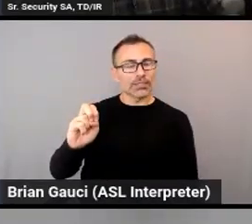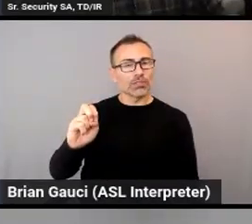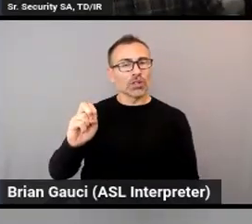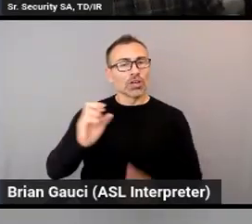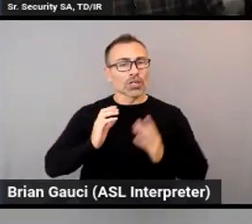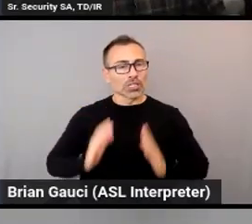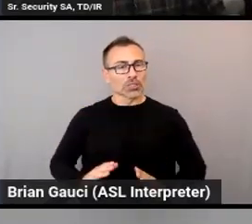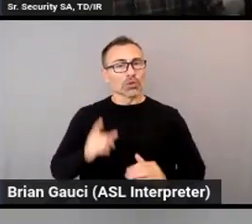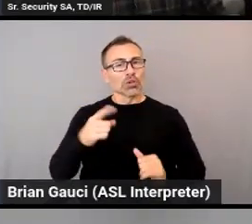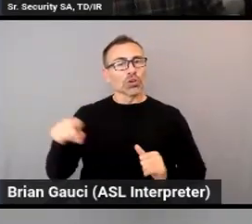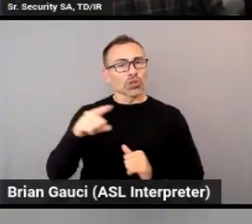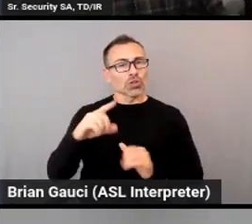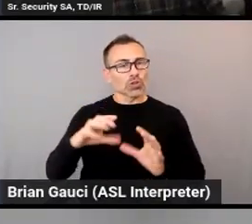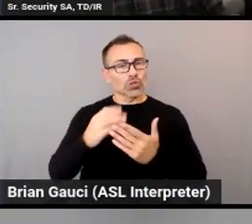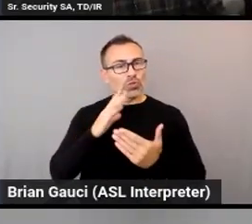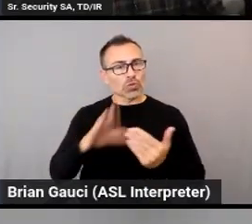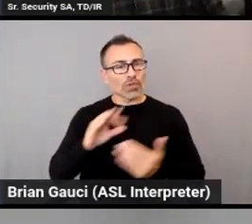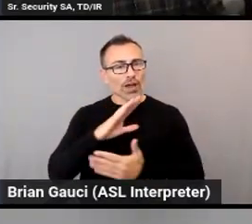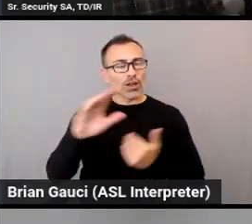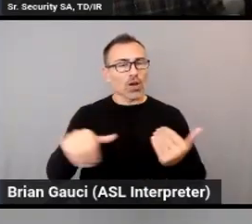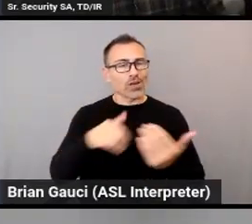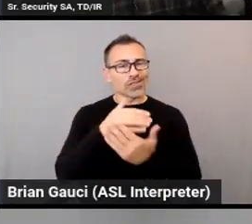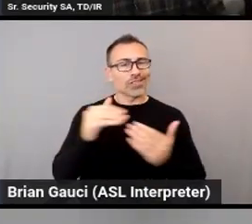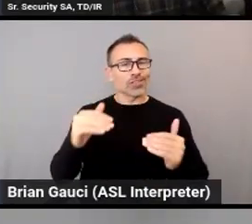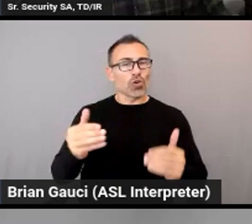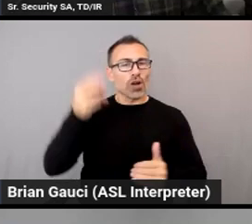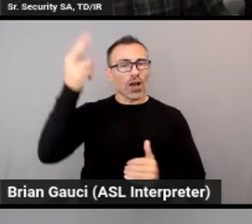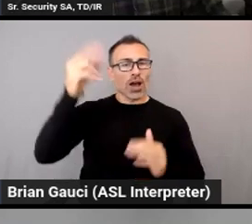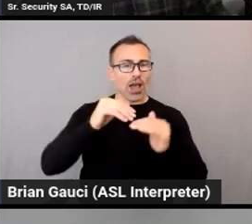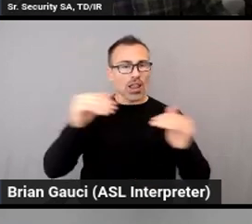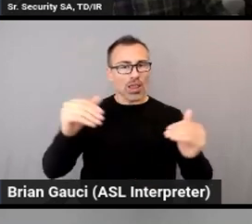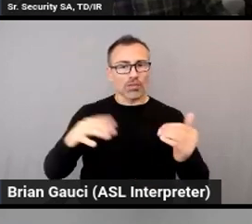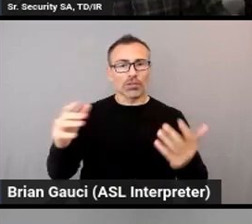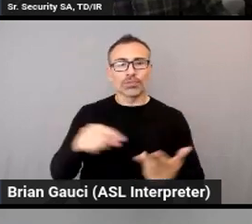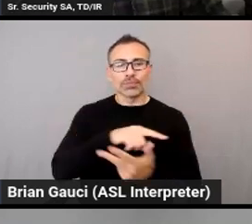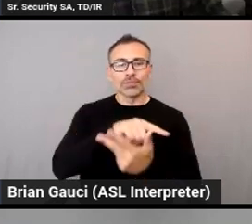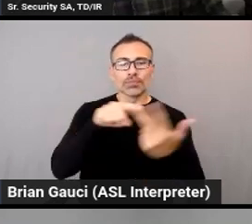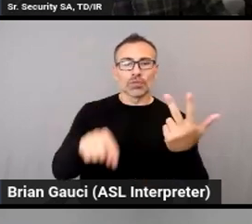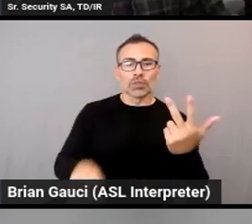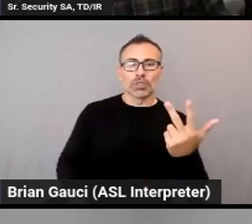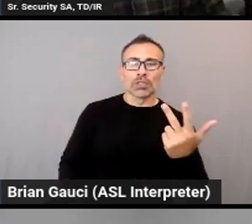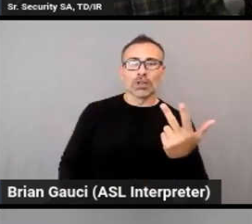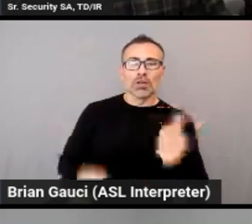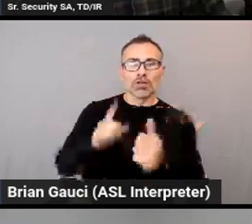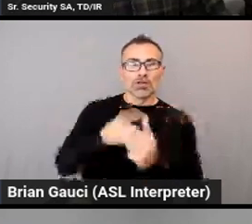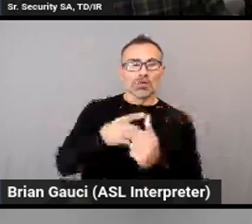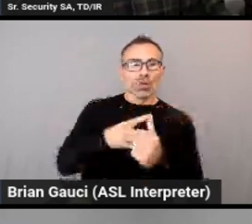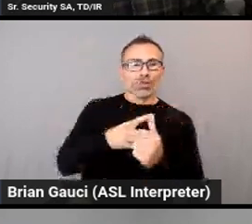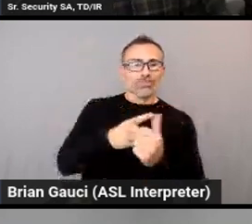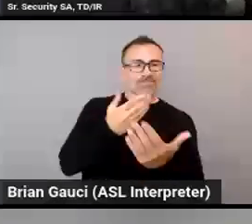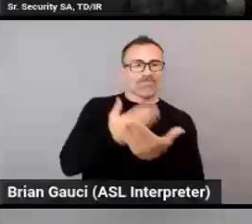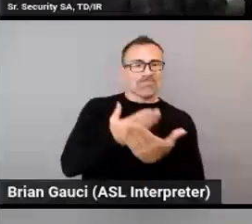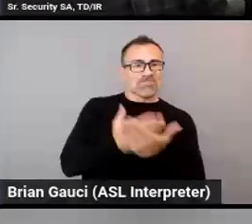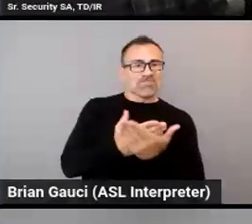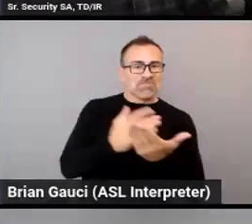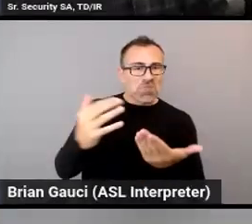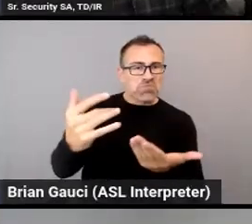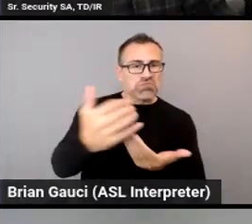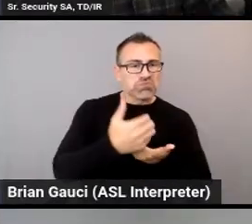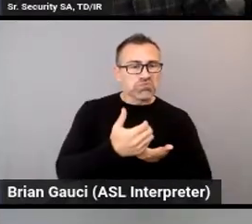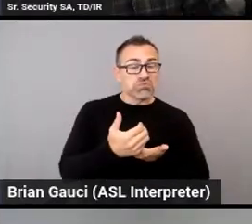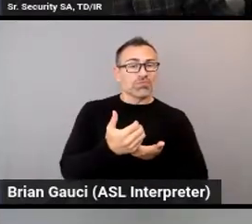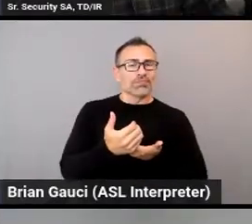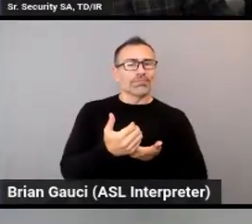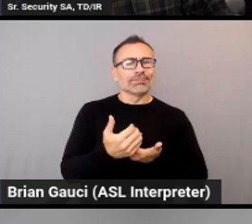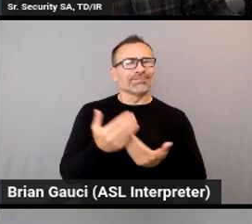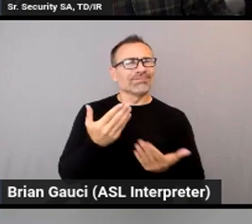level does kind of 3 processes. So the first thing that it does, it really kind of gathers evidence. So what is evidence? Evidence is